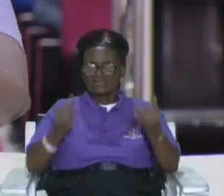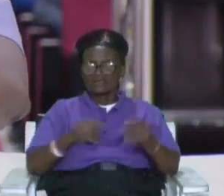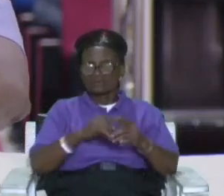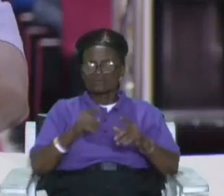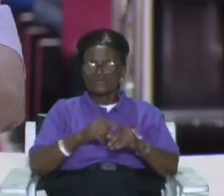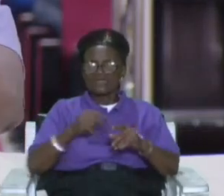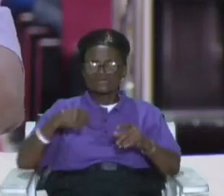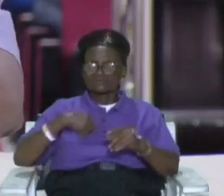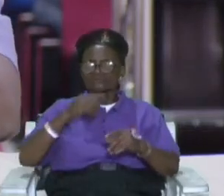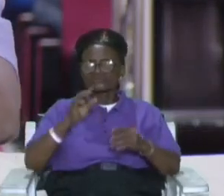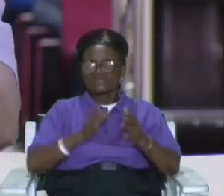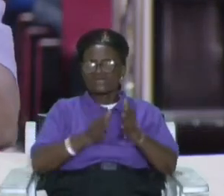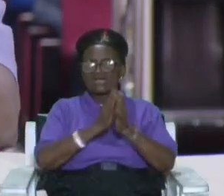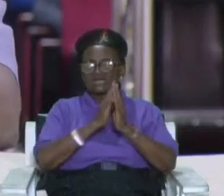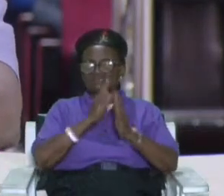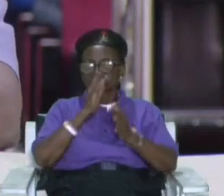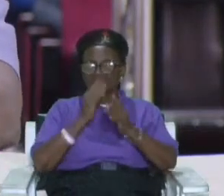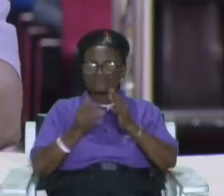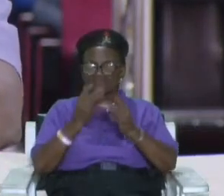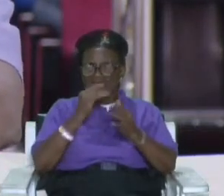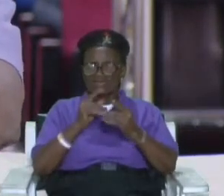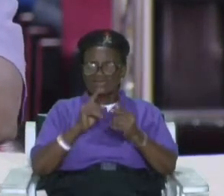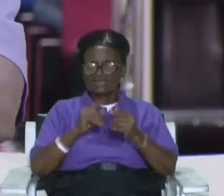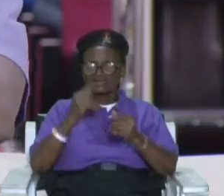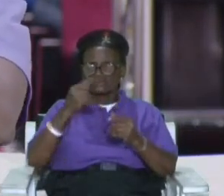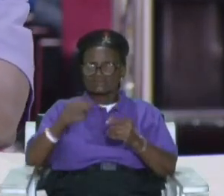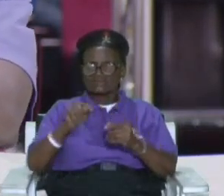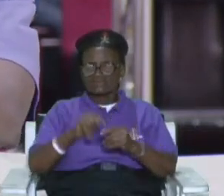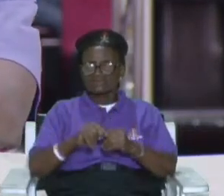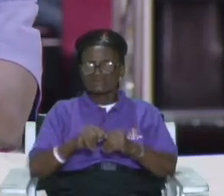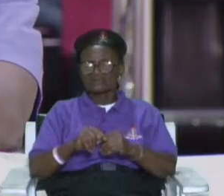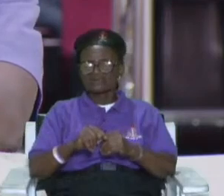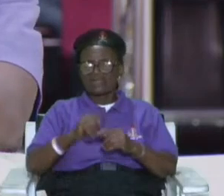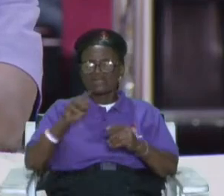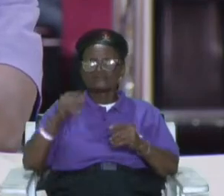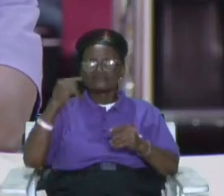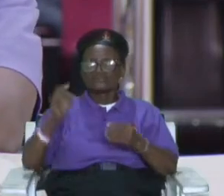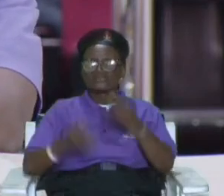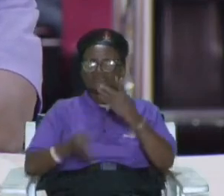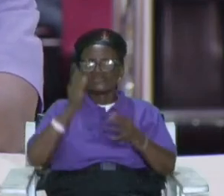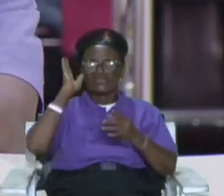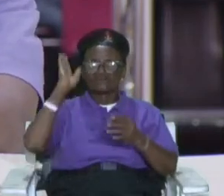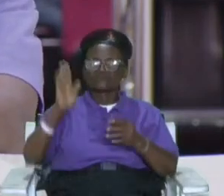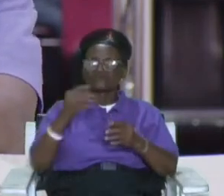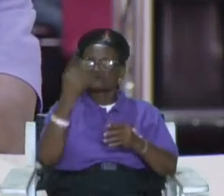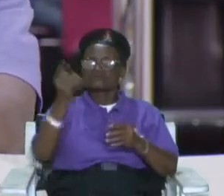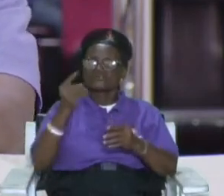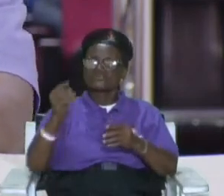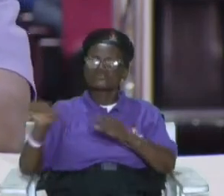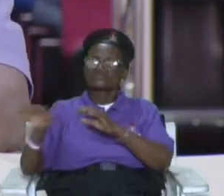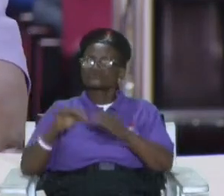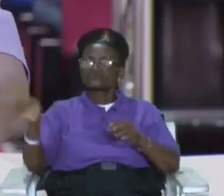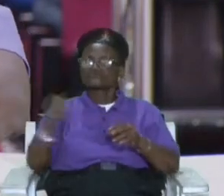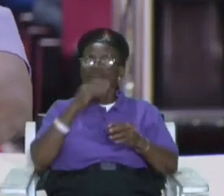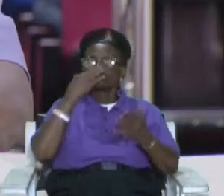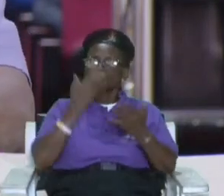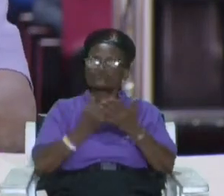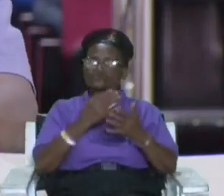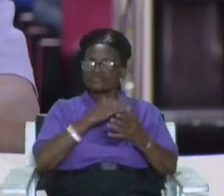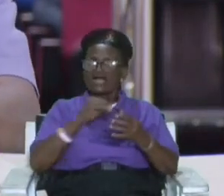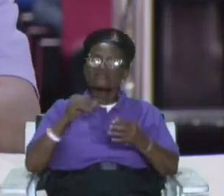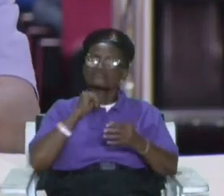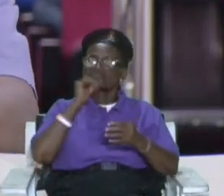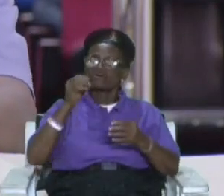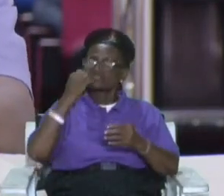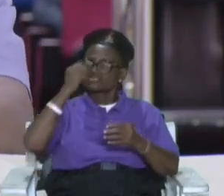fall, the fire will only do you good and not evil. So if you want to give your life